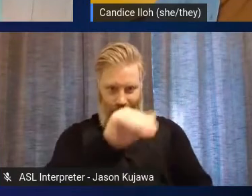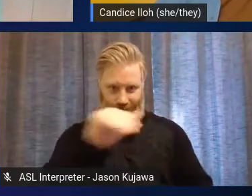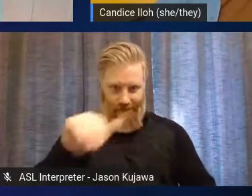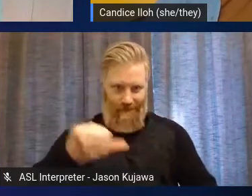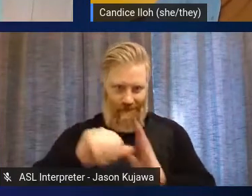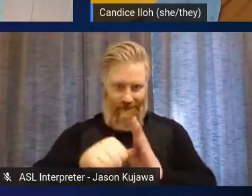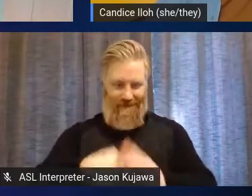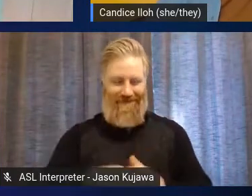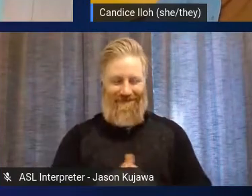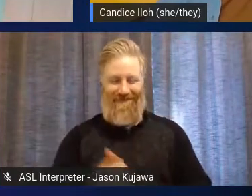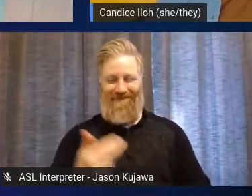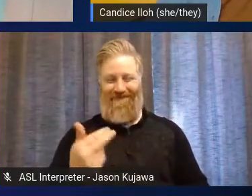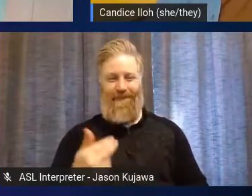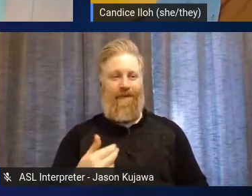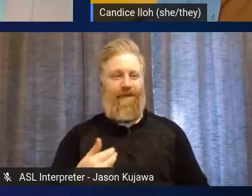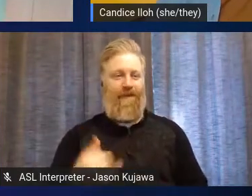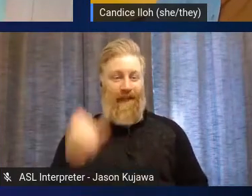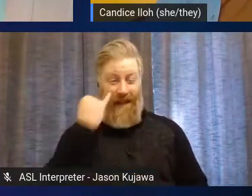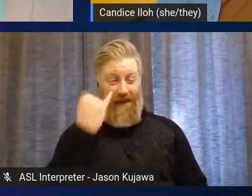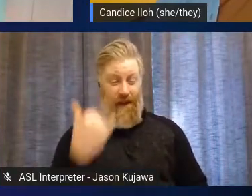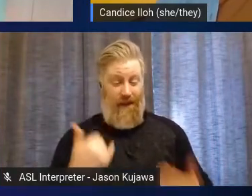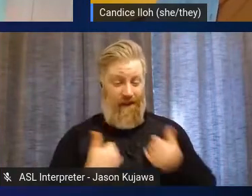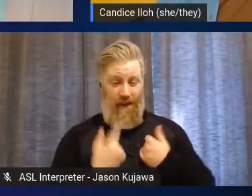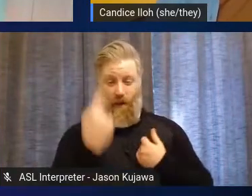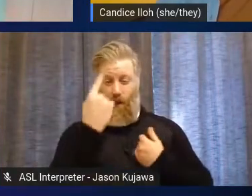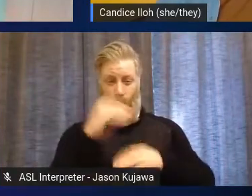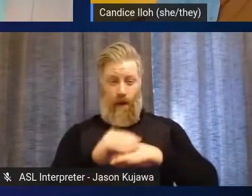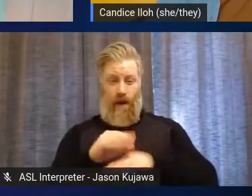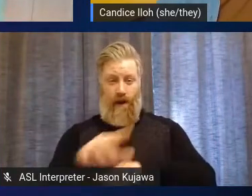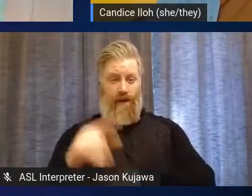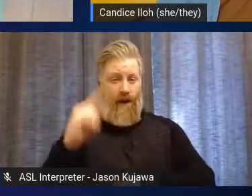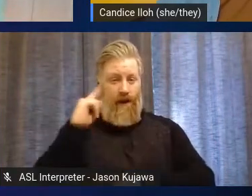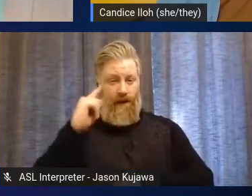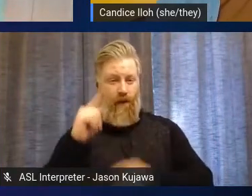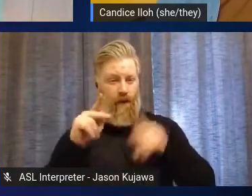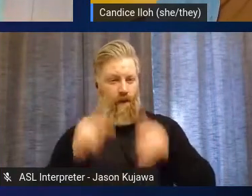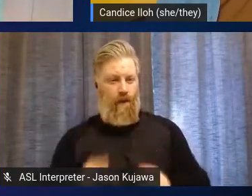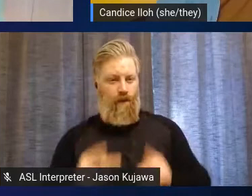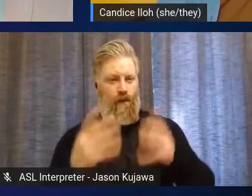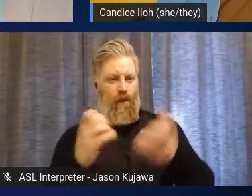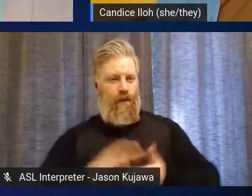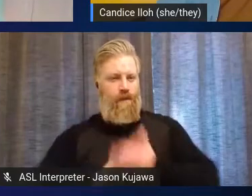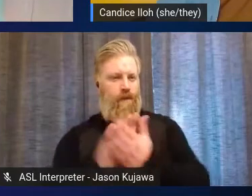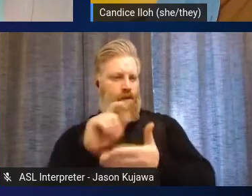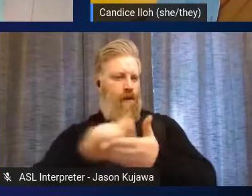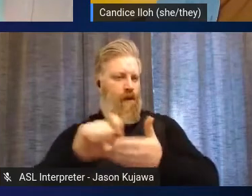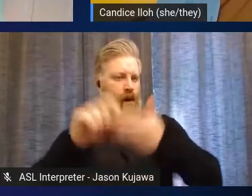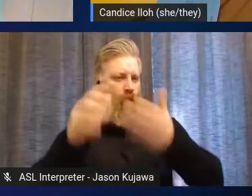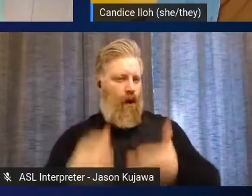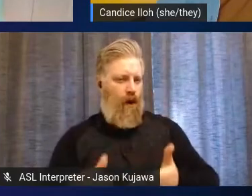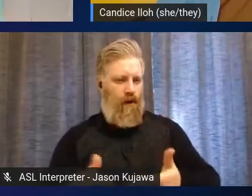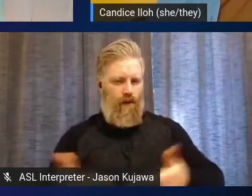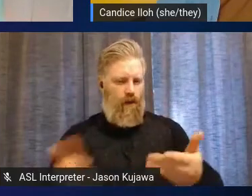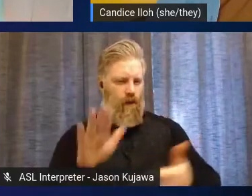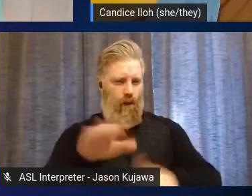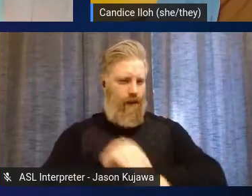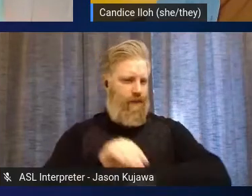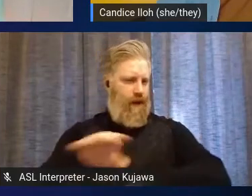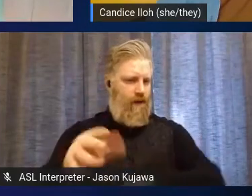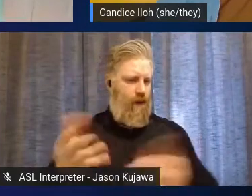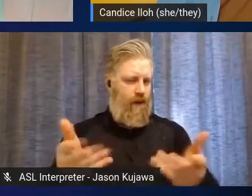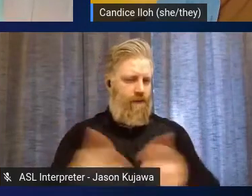If there was one piece of advice that you could give to an aspiring author, what would it be?